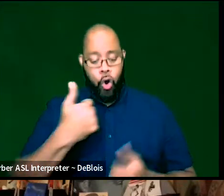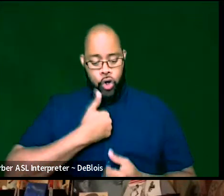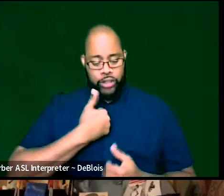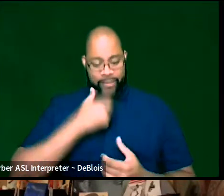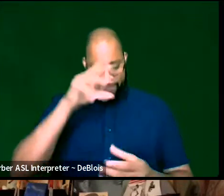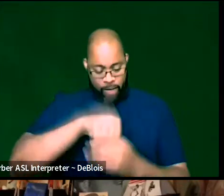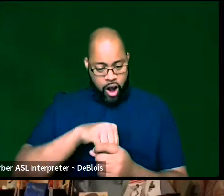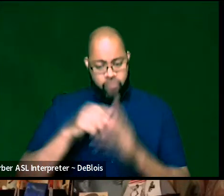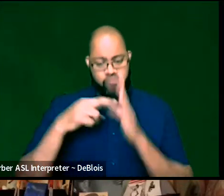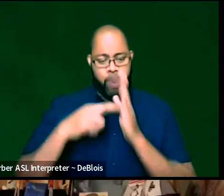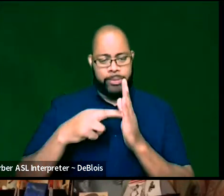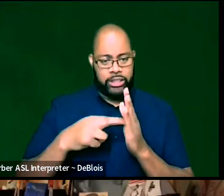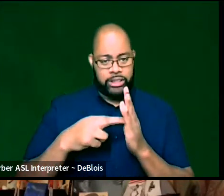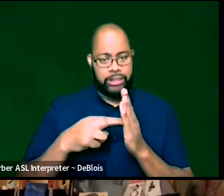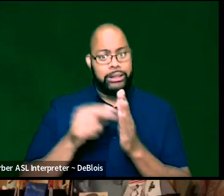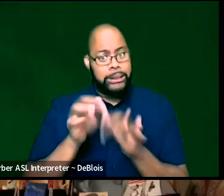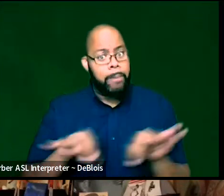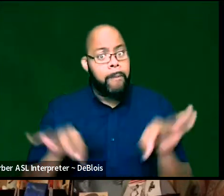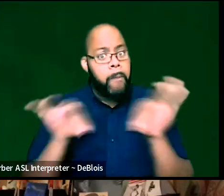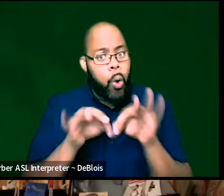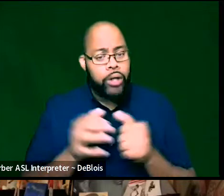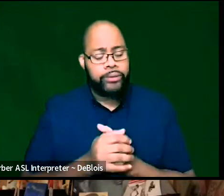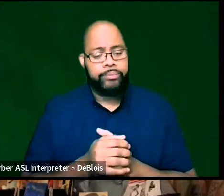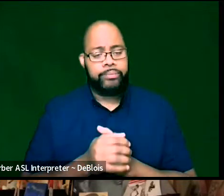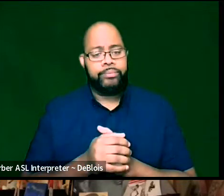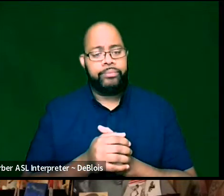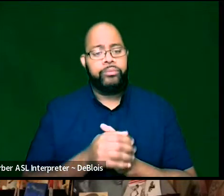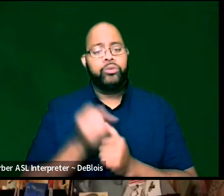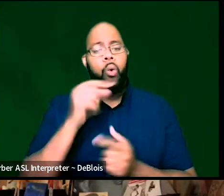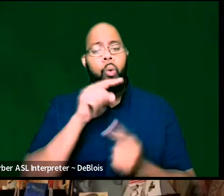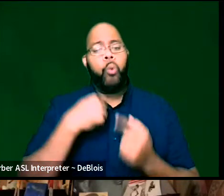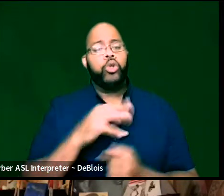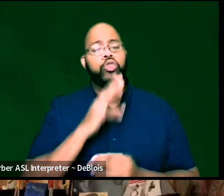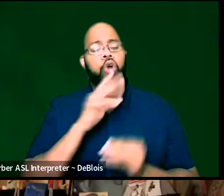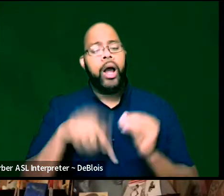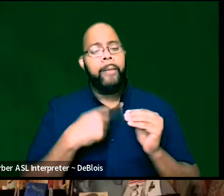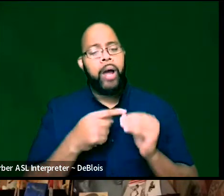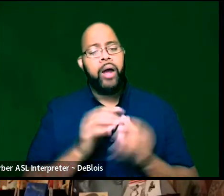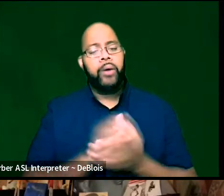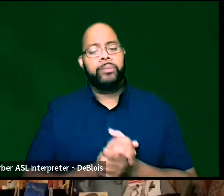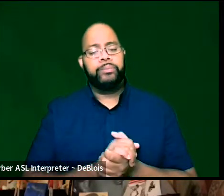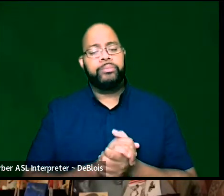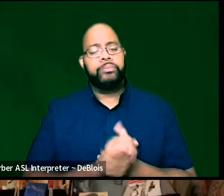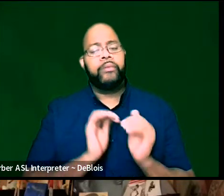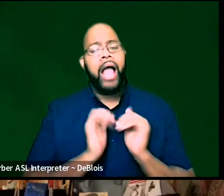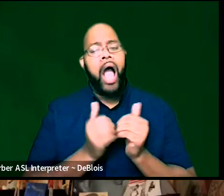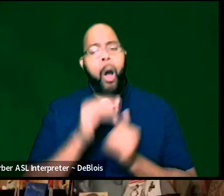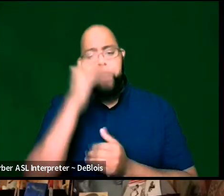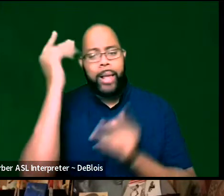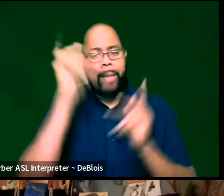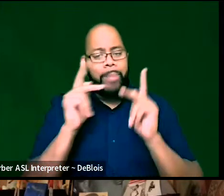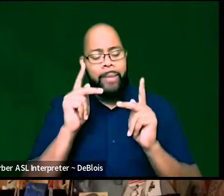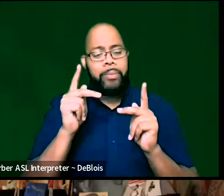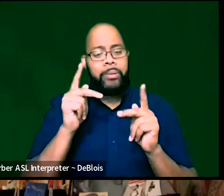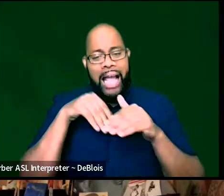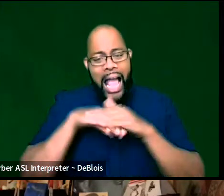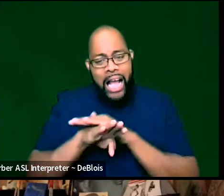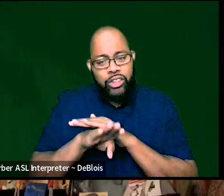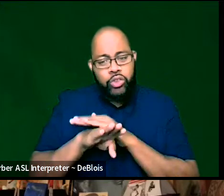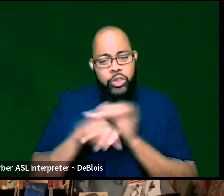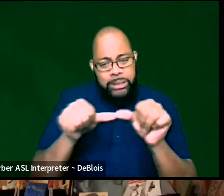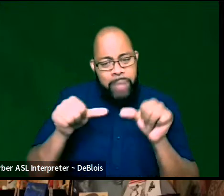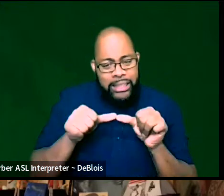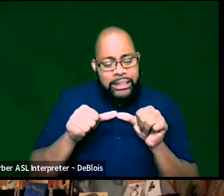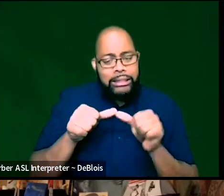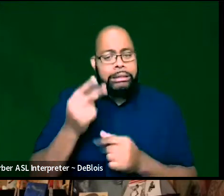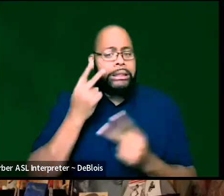ourselves, representation matters. And so when we're talking about how Black peoples even enter into these spaces